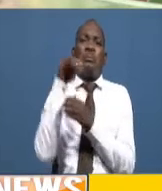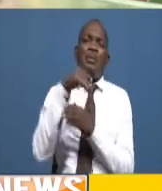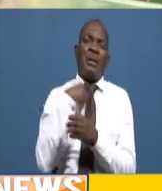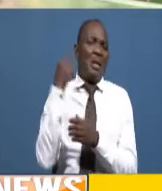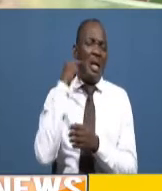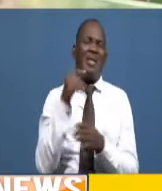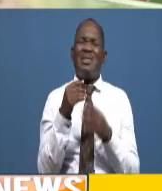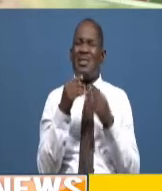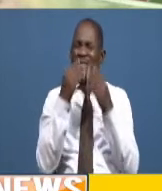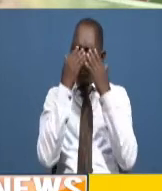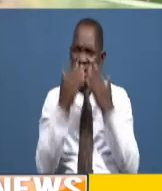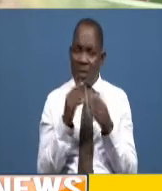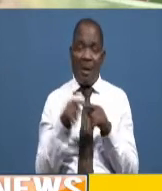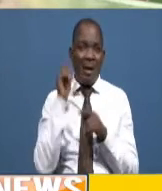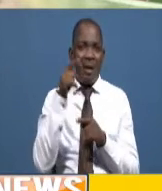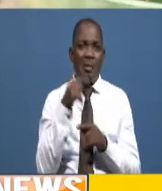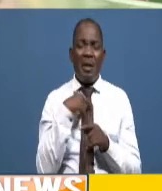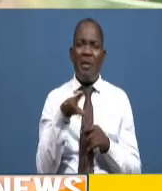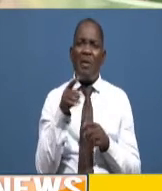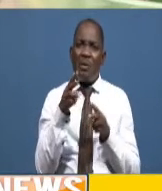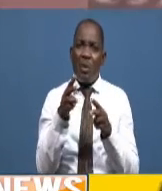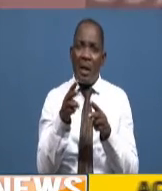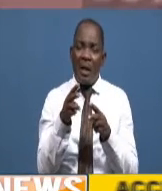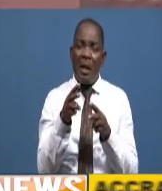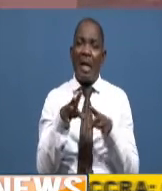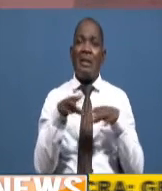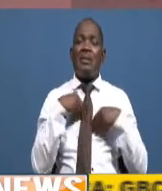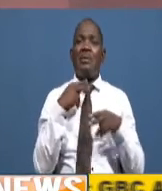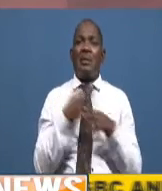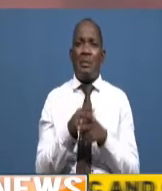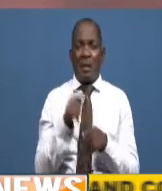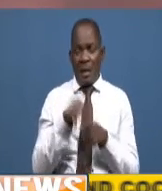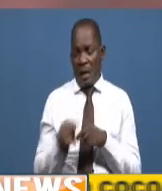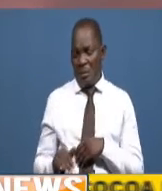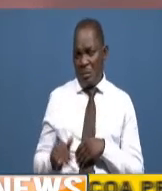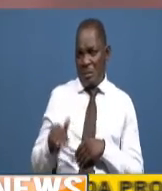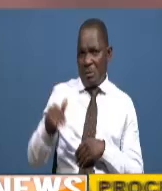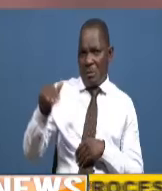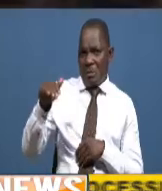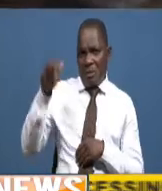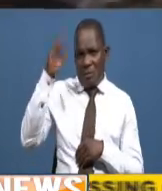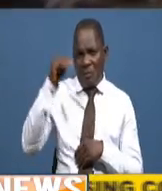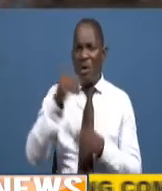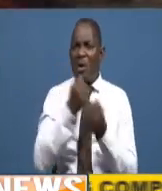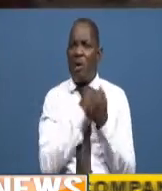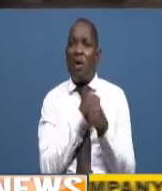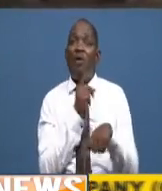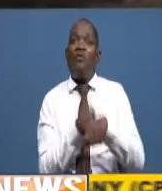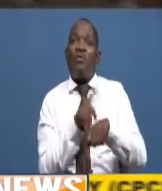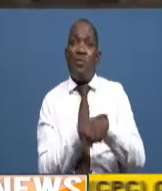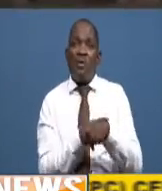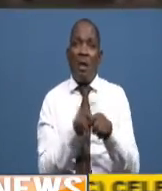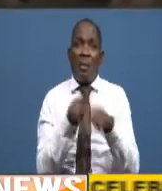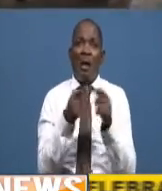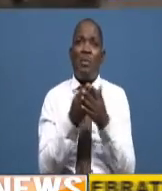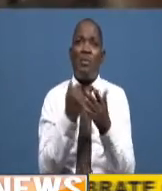about it. But I had to find the blessing in the name. Growing up, Clock's first love was football. But as fate will